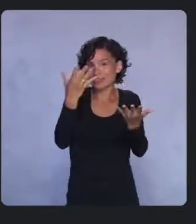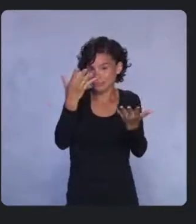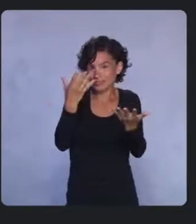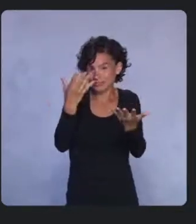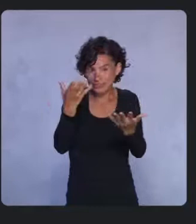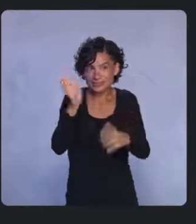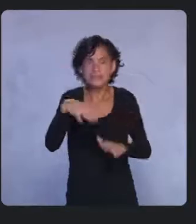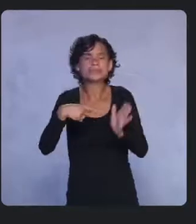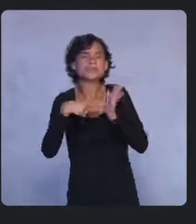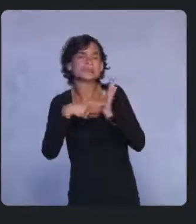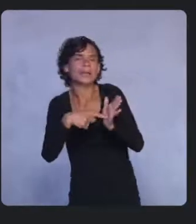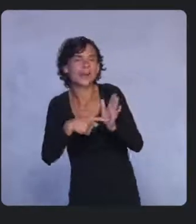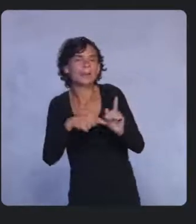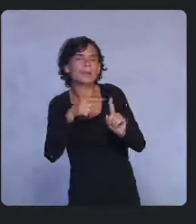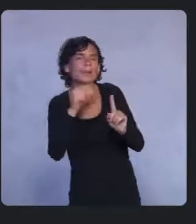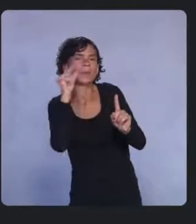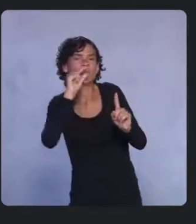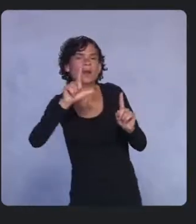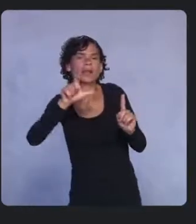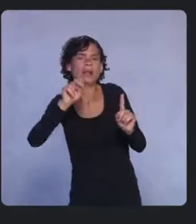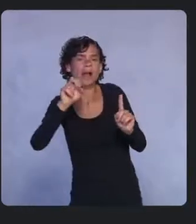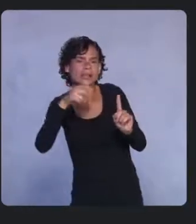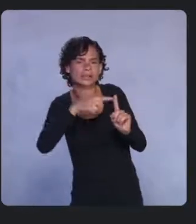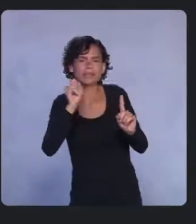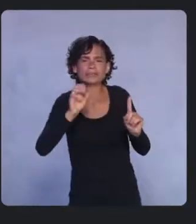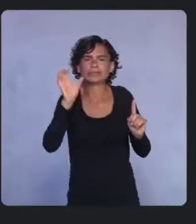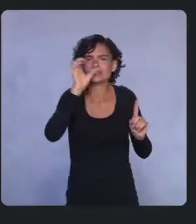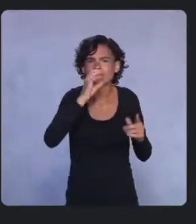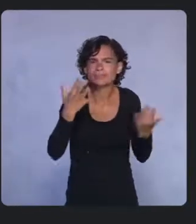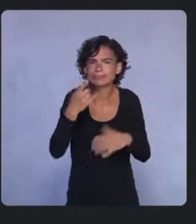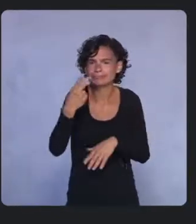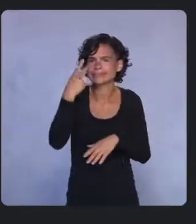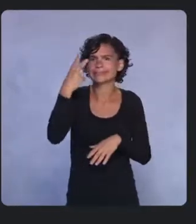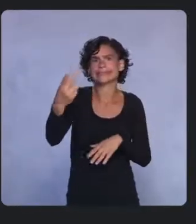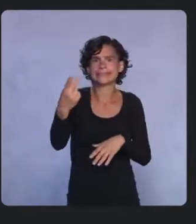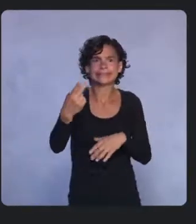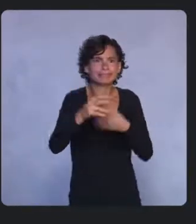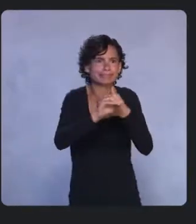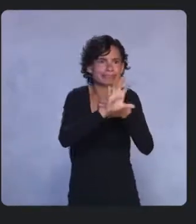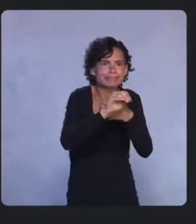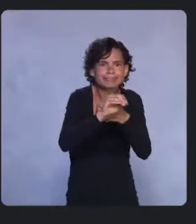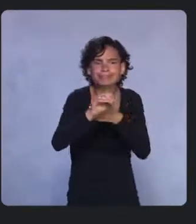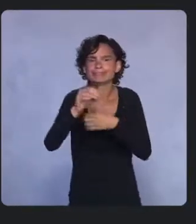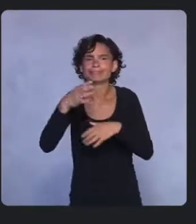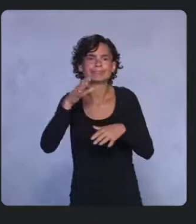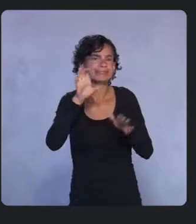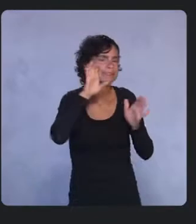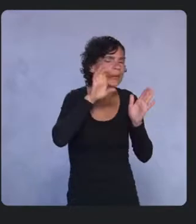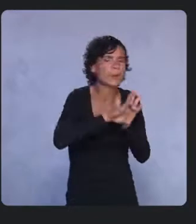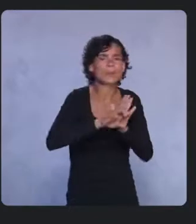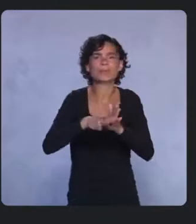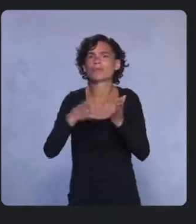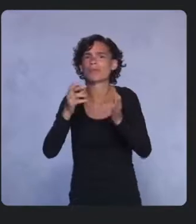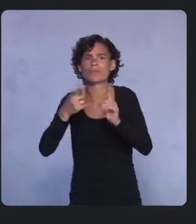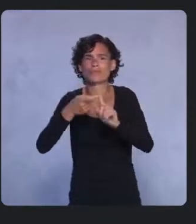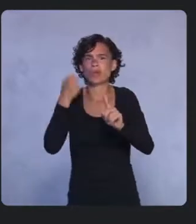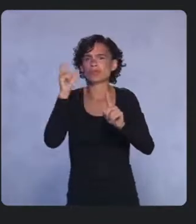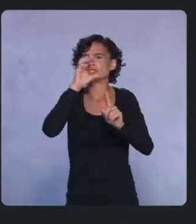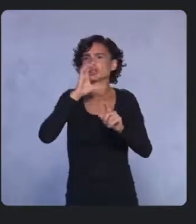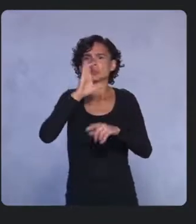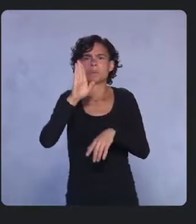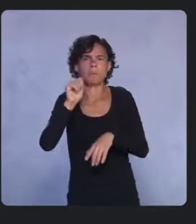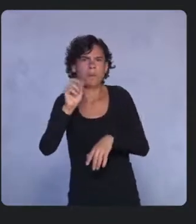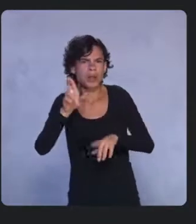Take Google Lens, which lets you search what you see from your camera, your photos, right from your search bar.